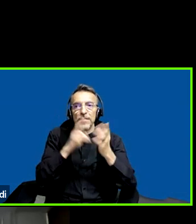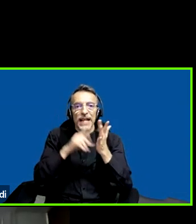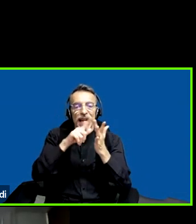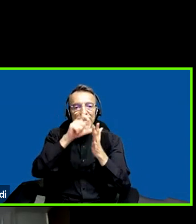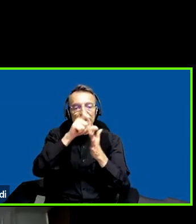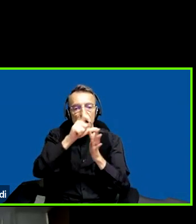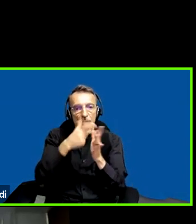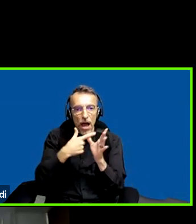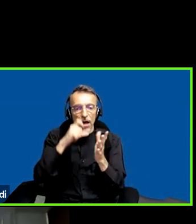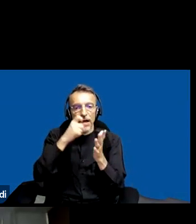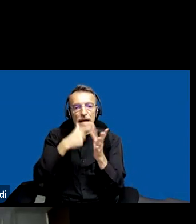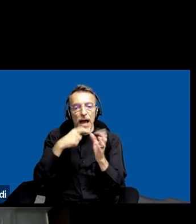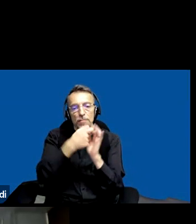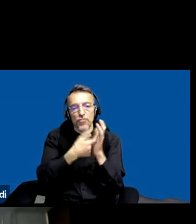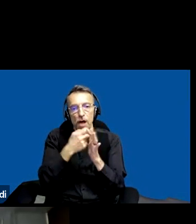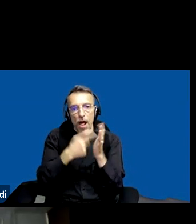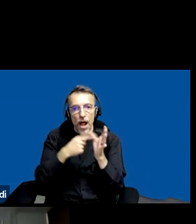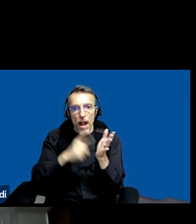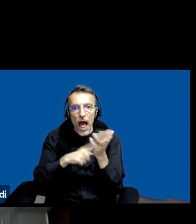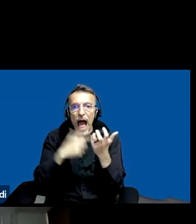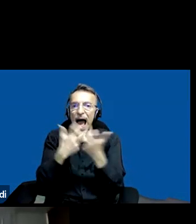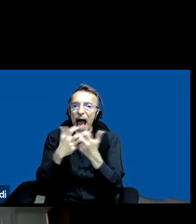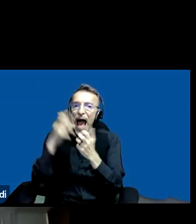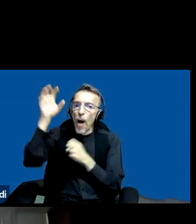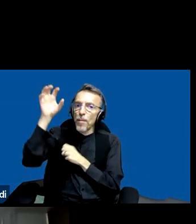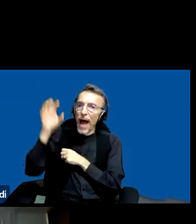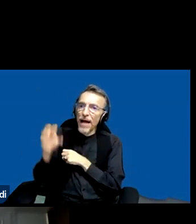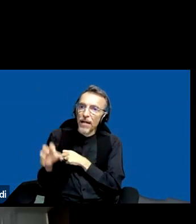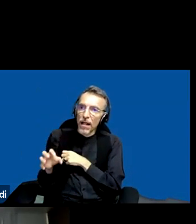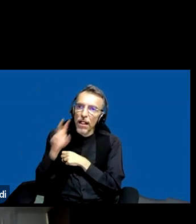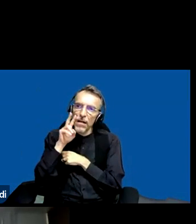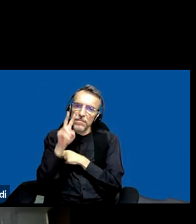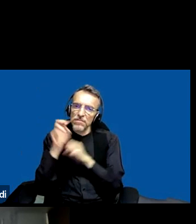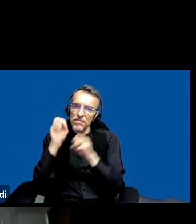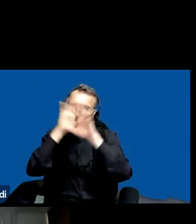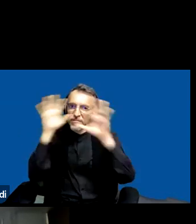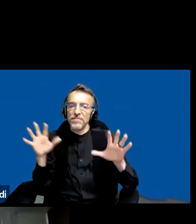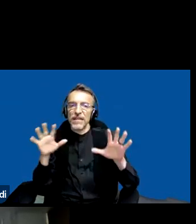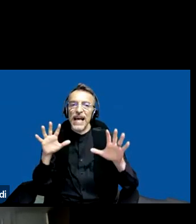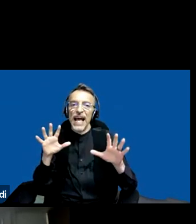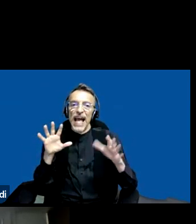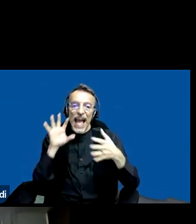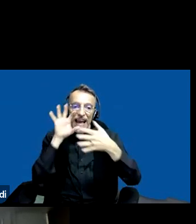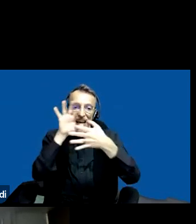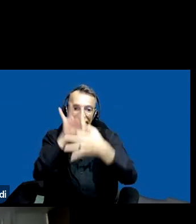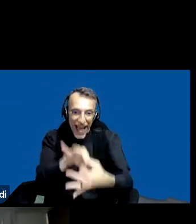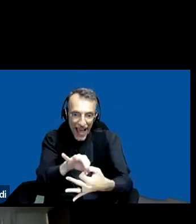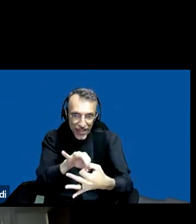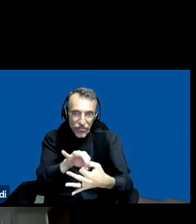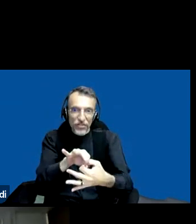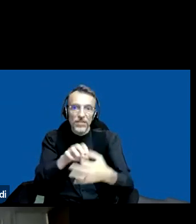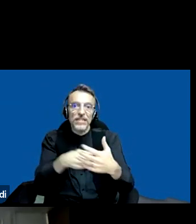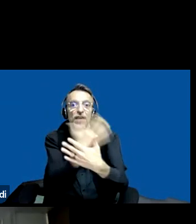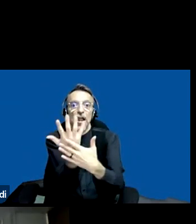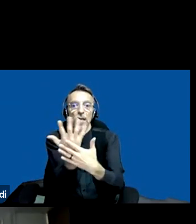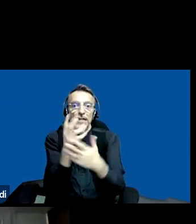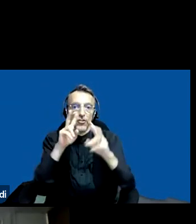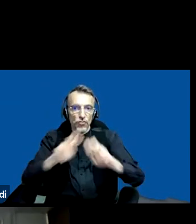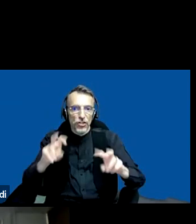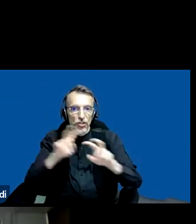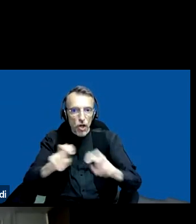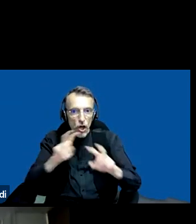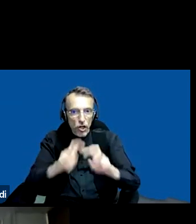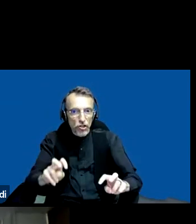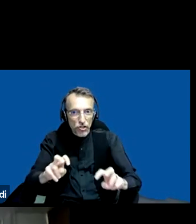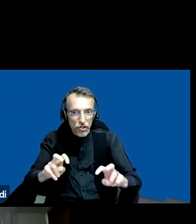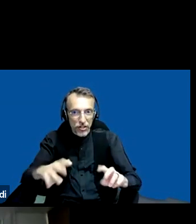Cabral, asking, how does the panel see the near future of engaged development research, which we've all been talking about, in a